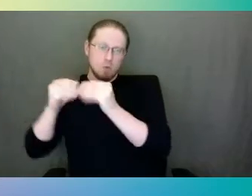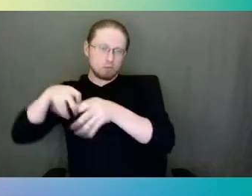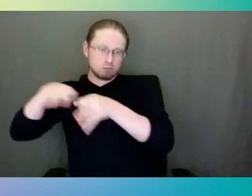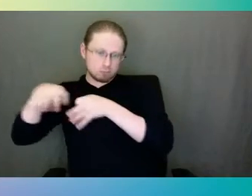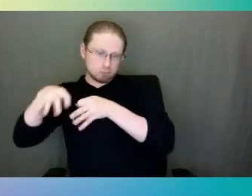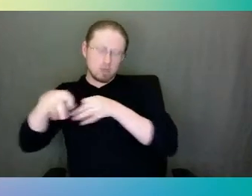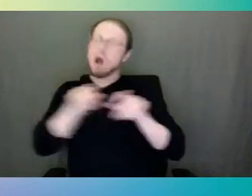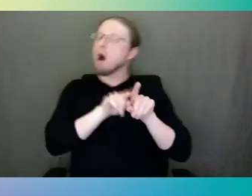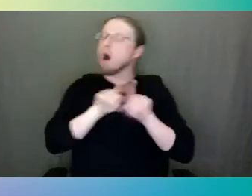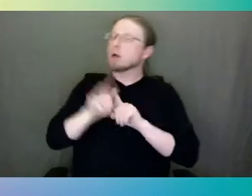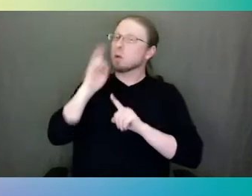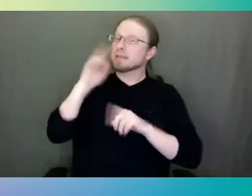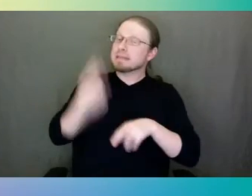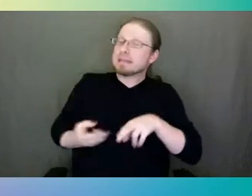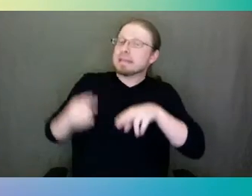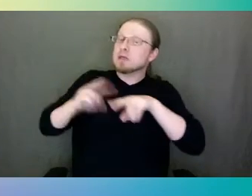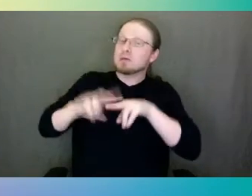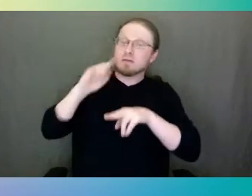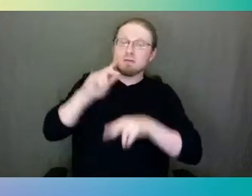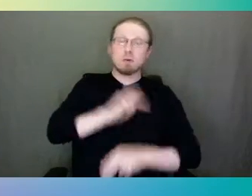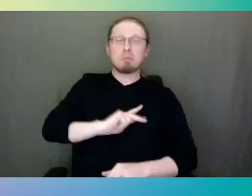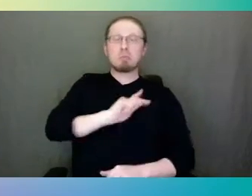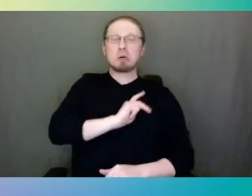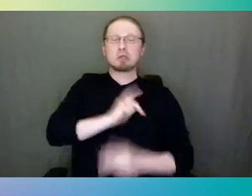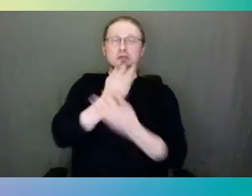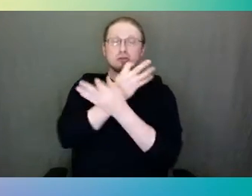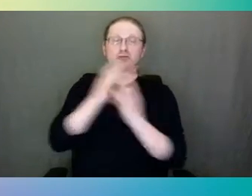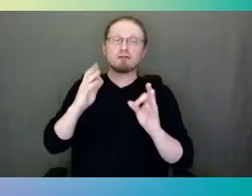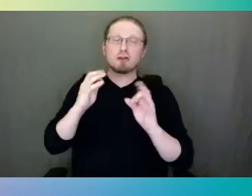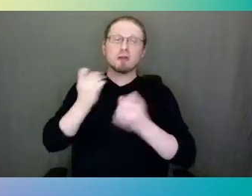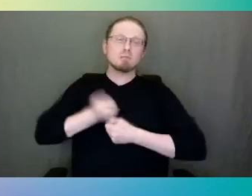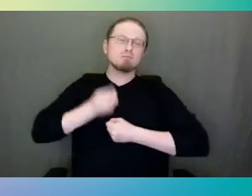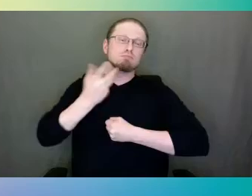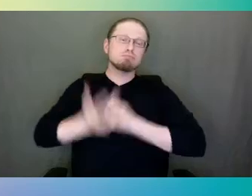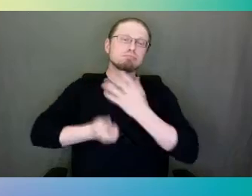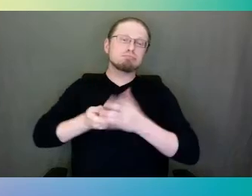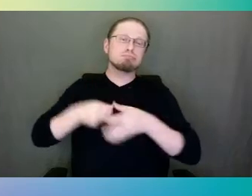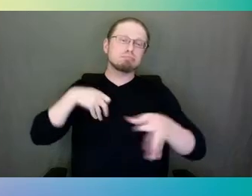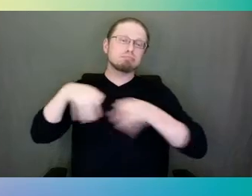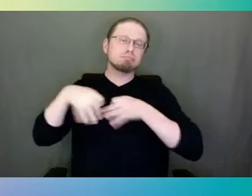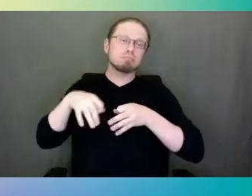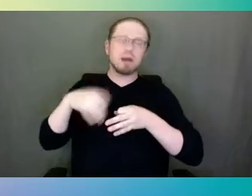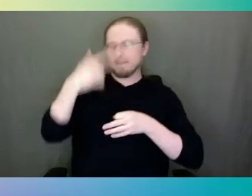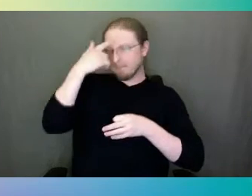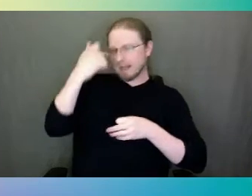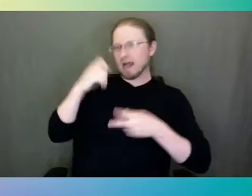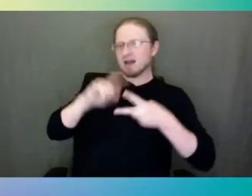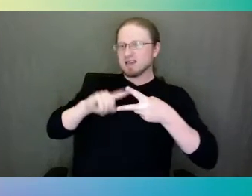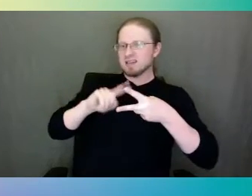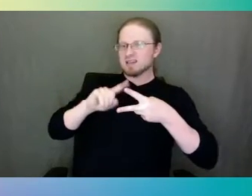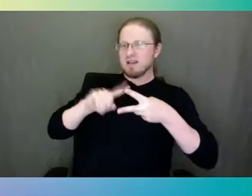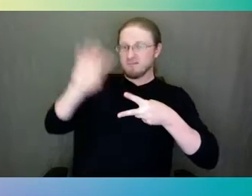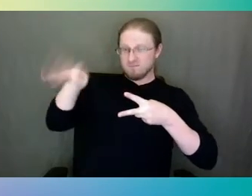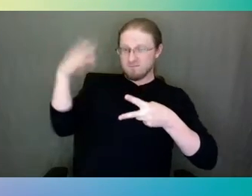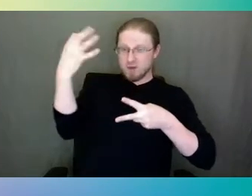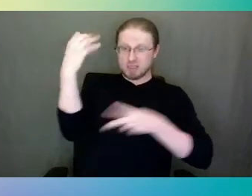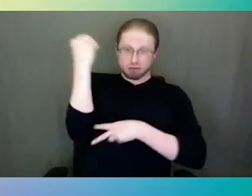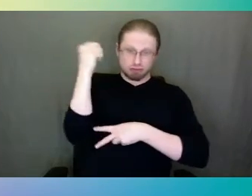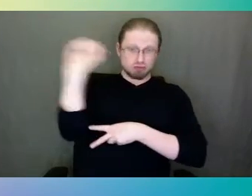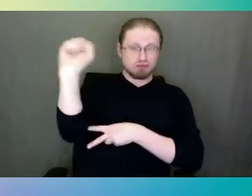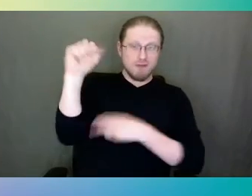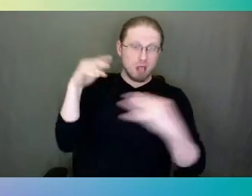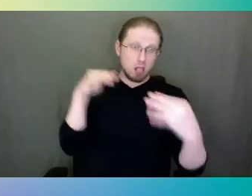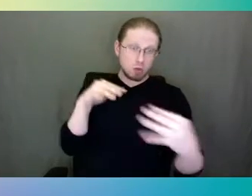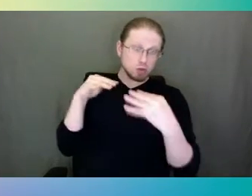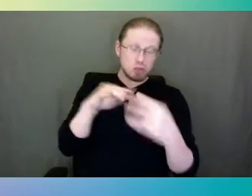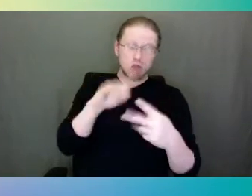expression. And these come as a result in Europe of the Age of Enlightenment and also the French Revolution. The French Revolution greatly changed